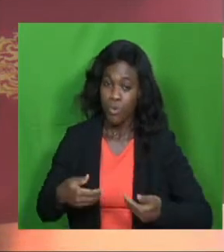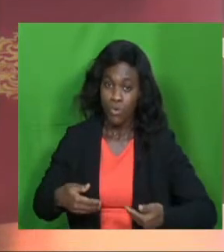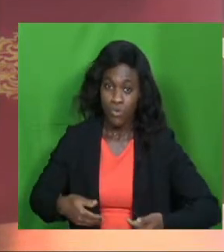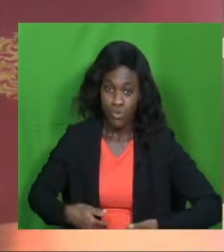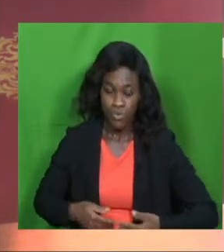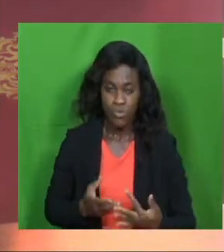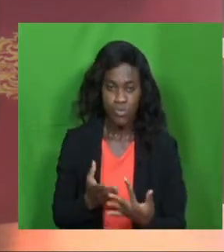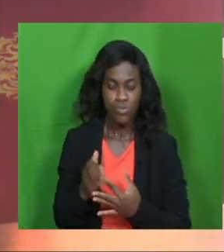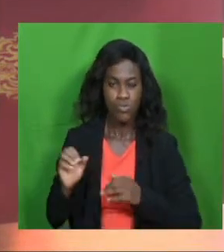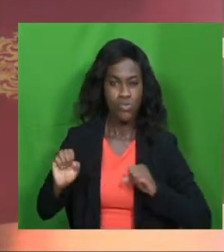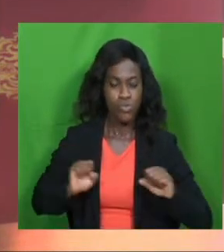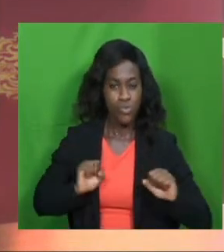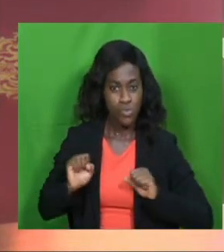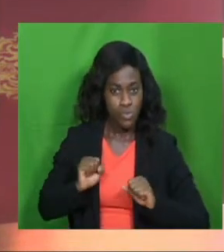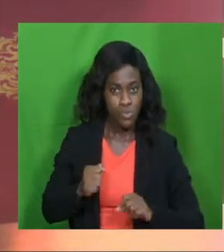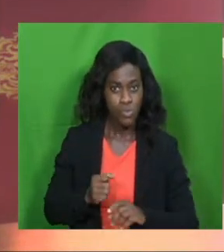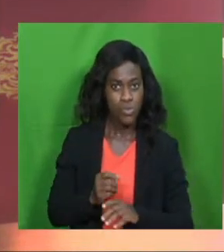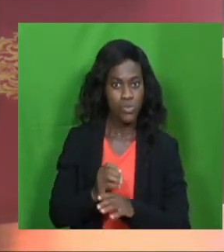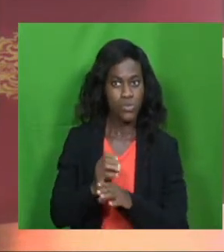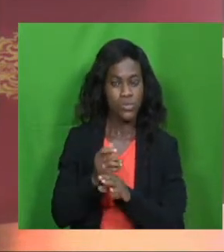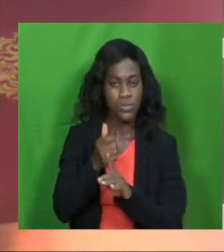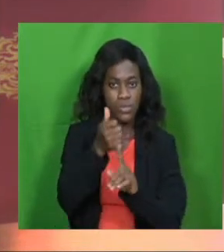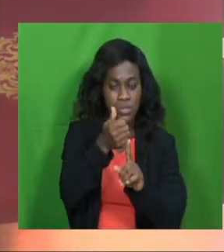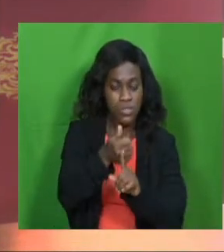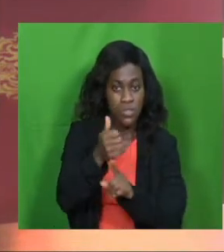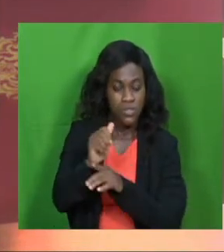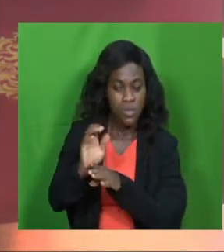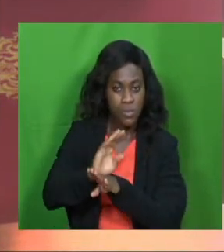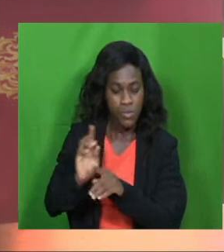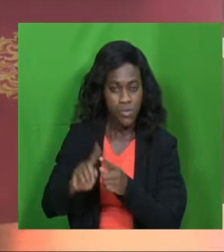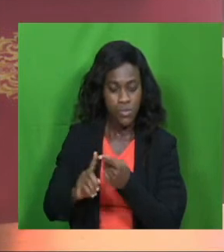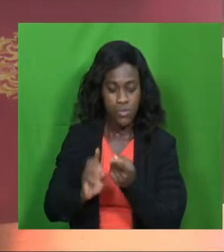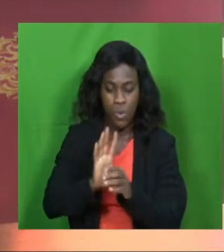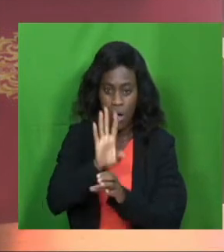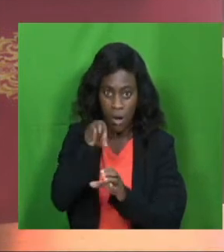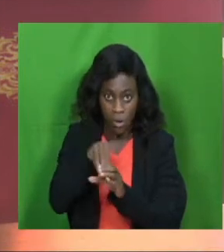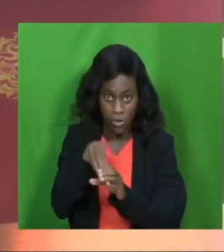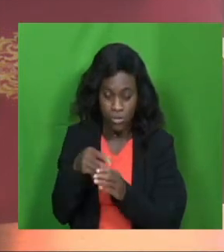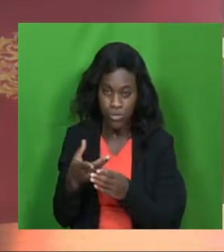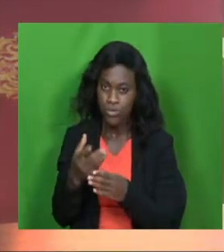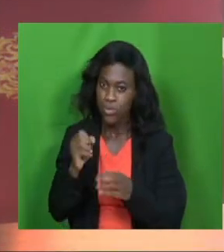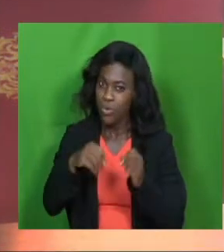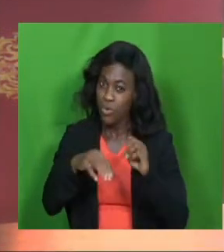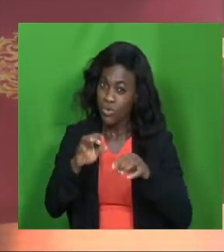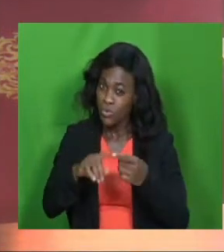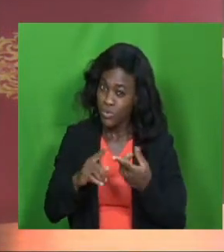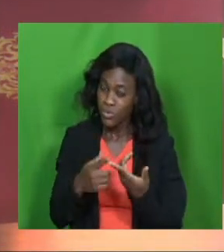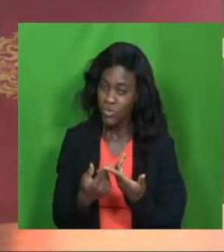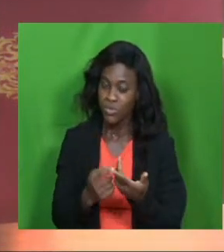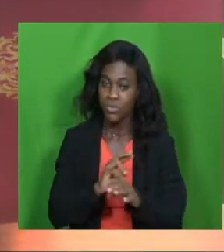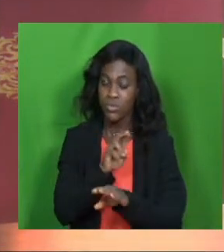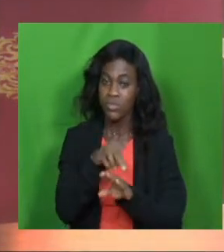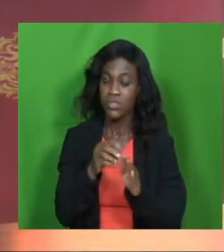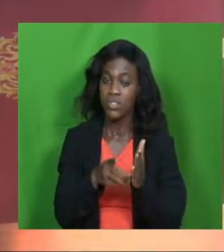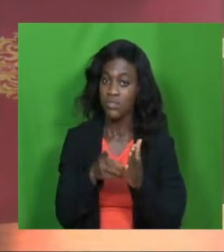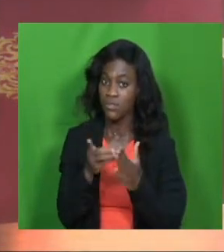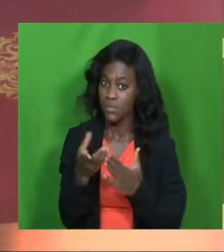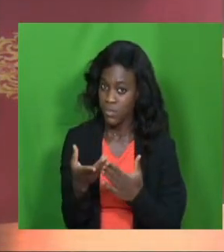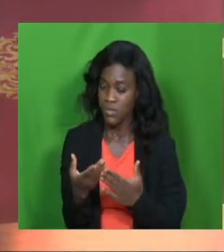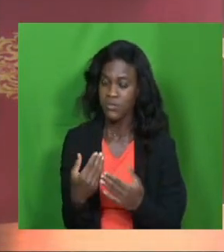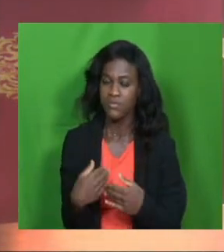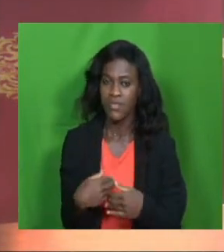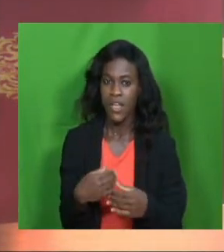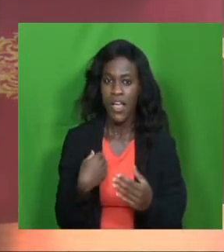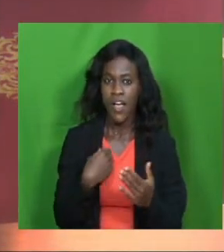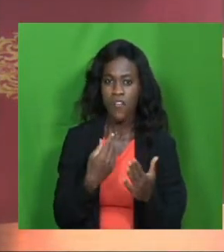training to encourage the youth to contribute to the national development. Mr. Speaker, I've provided a detailed